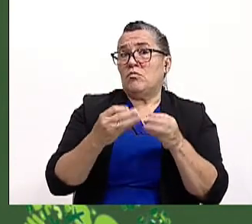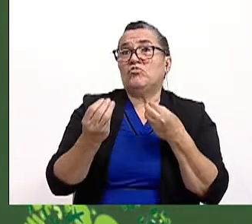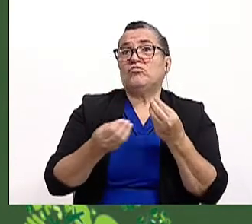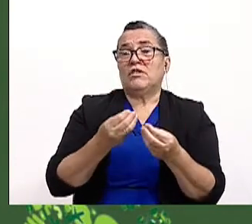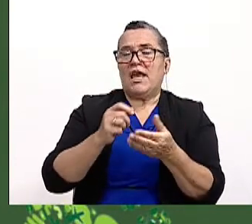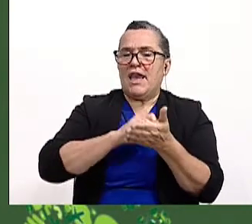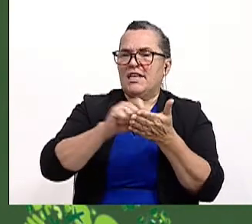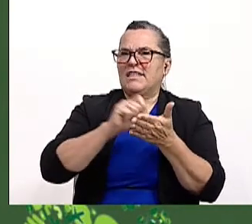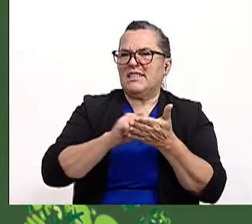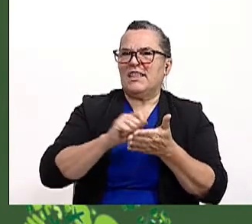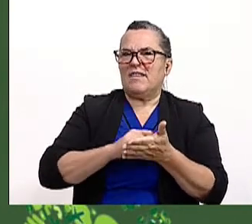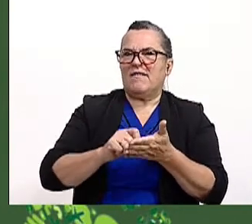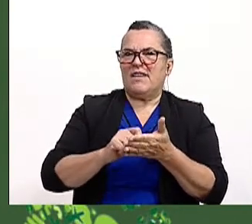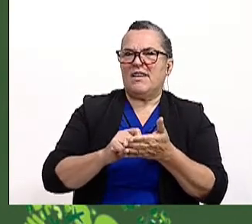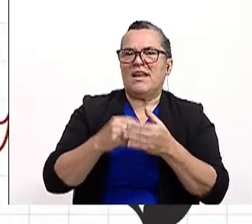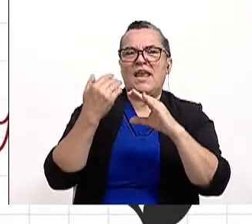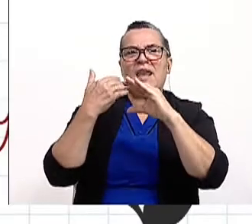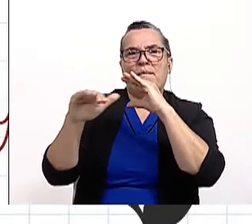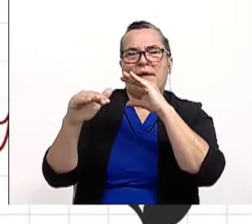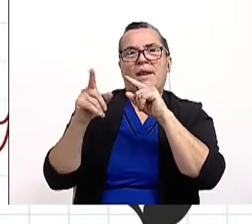write the email.